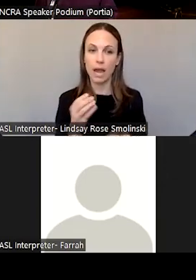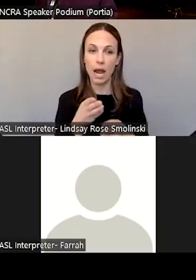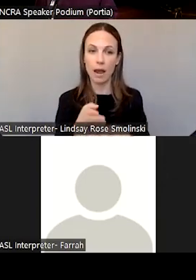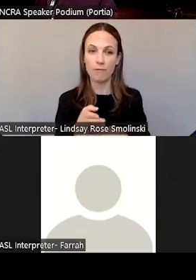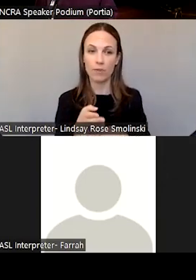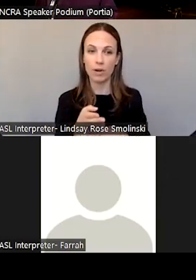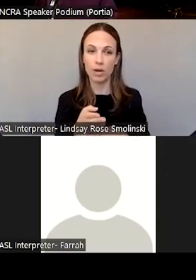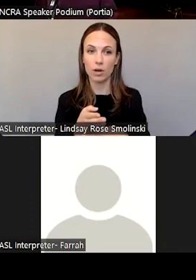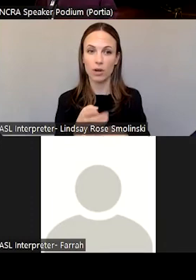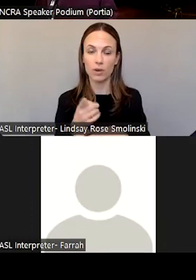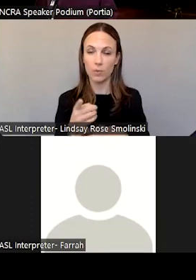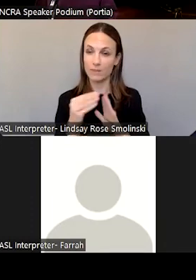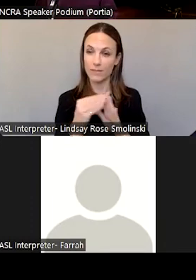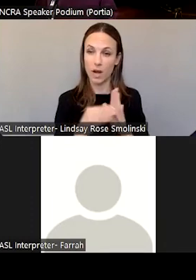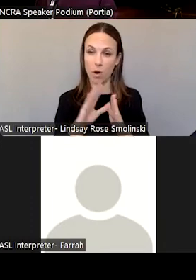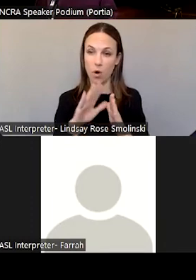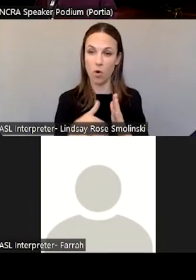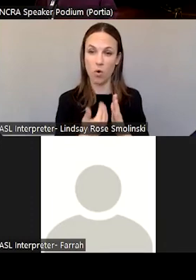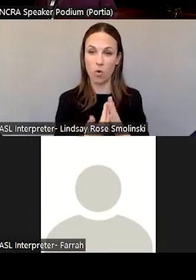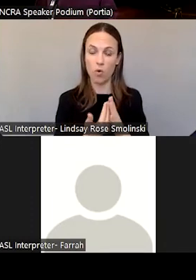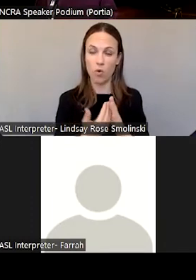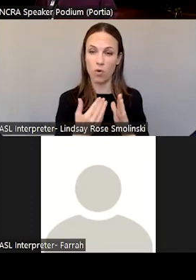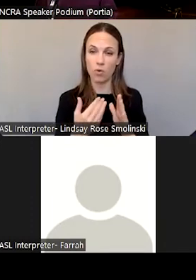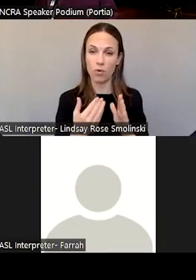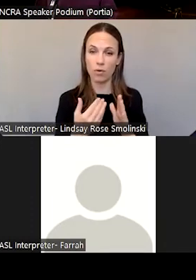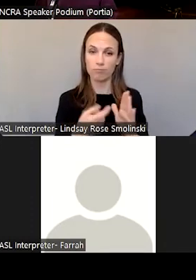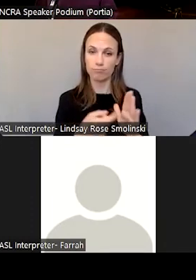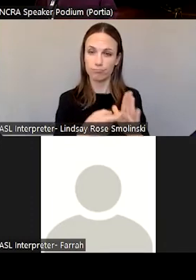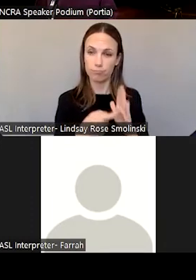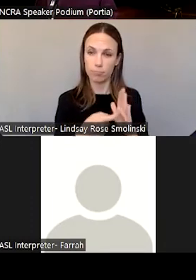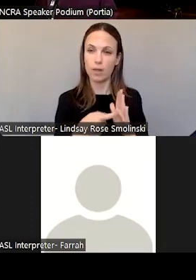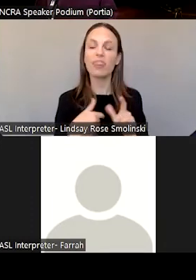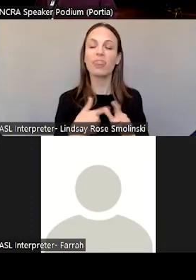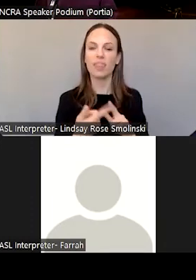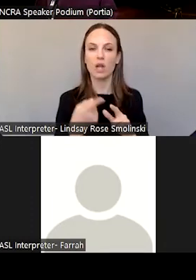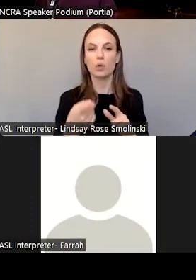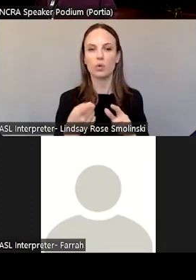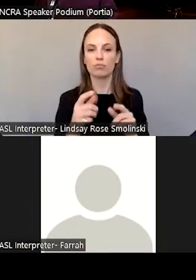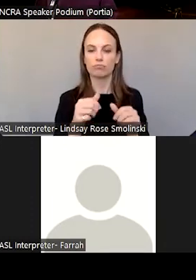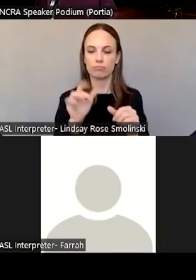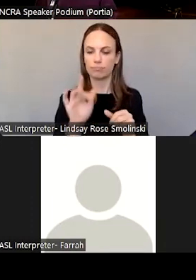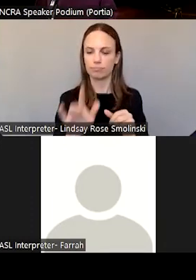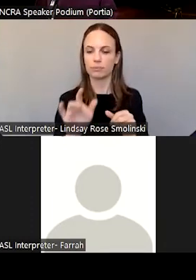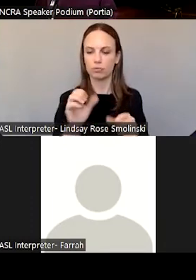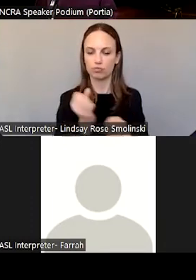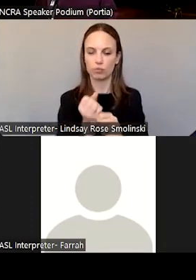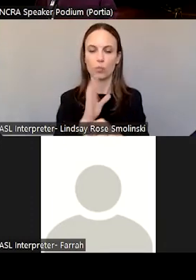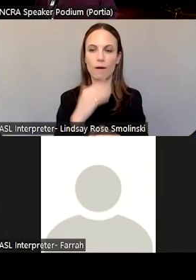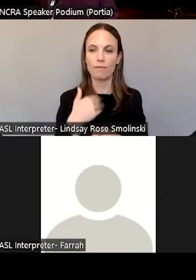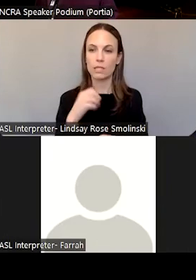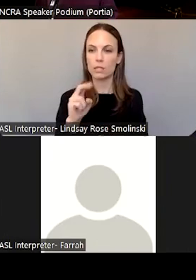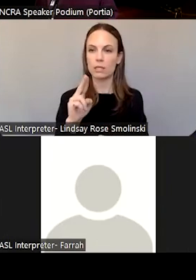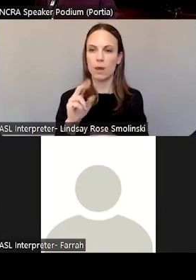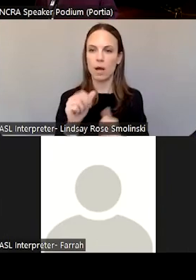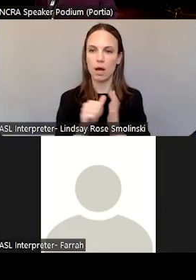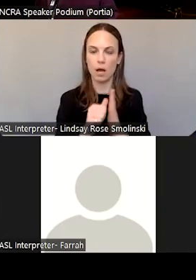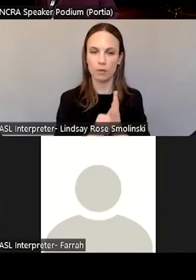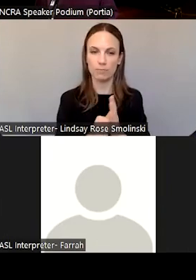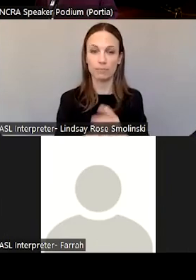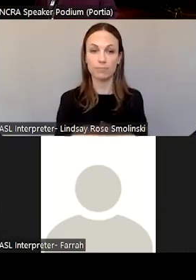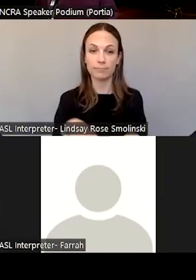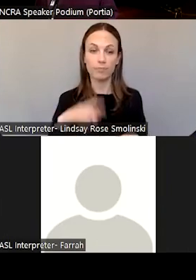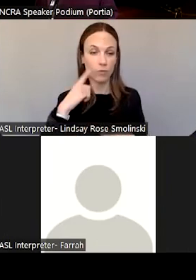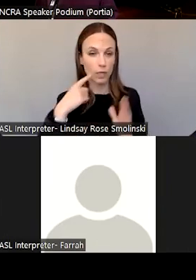After you fill out all of the criteria, you just hit create and you will have a sub account. And as an example, I can